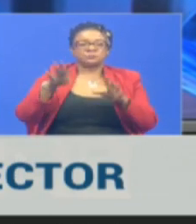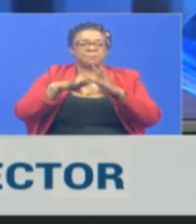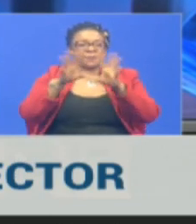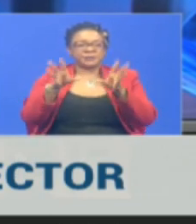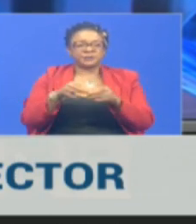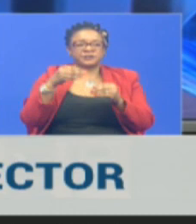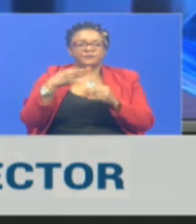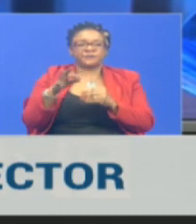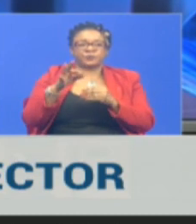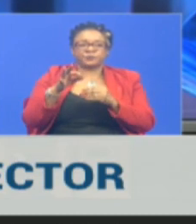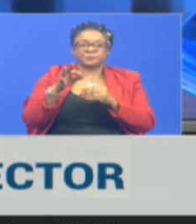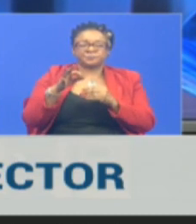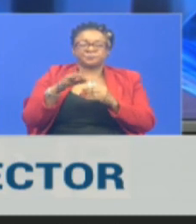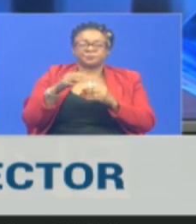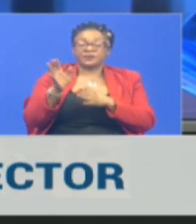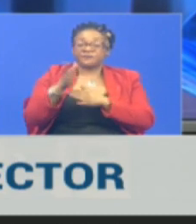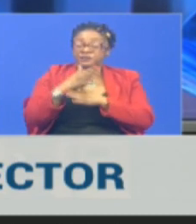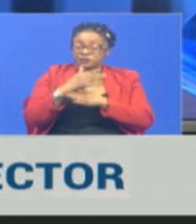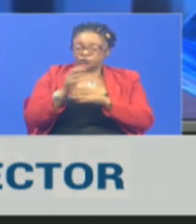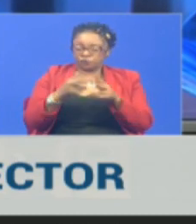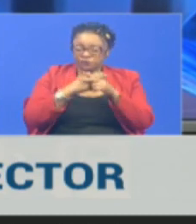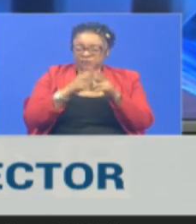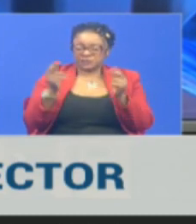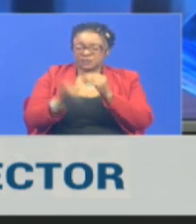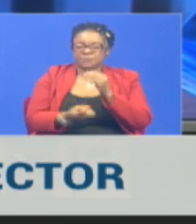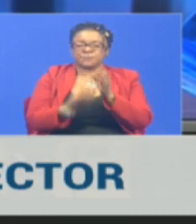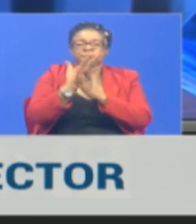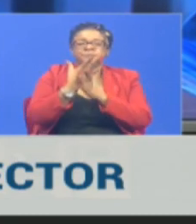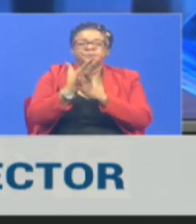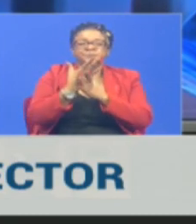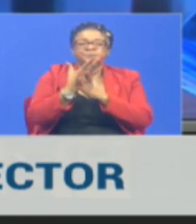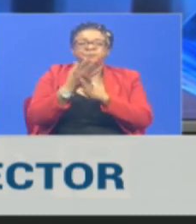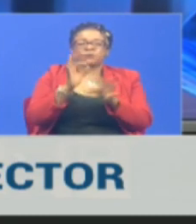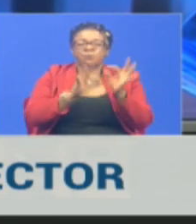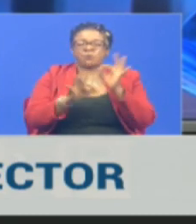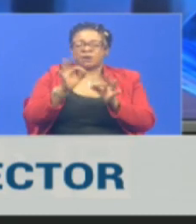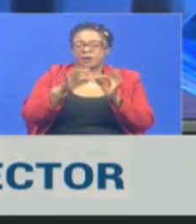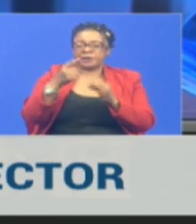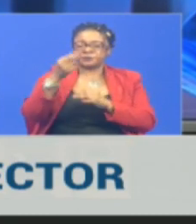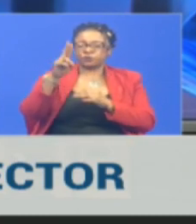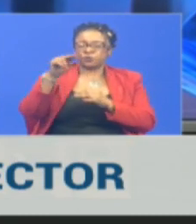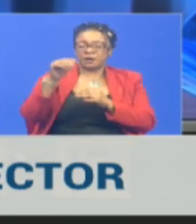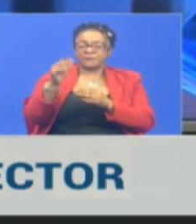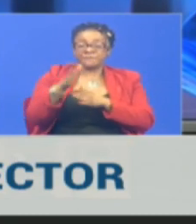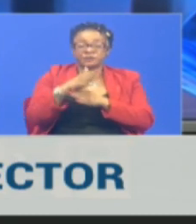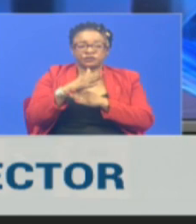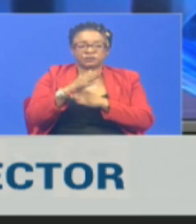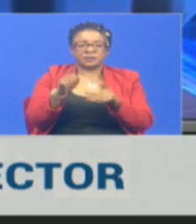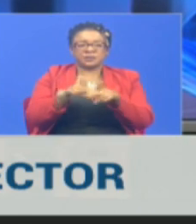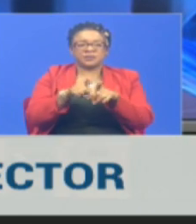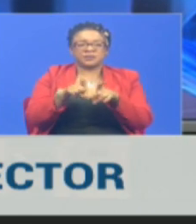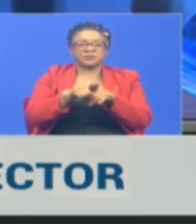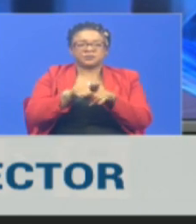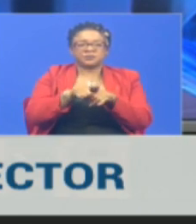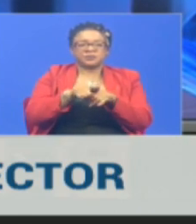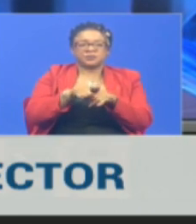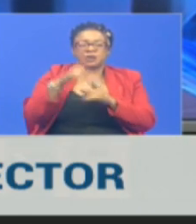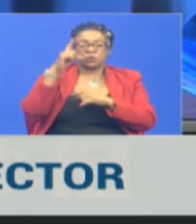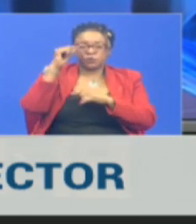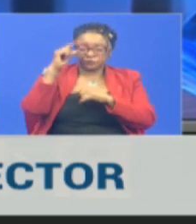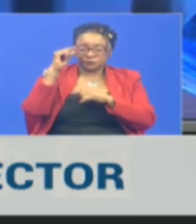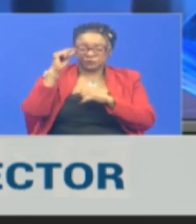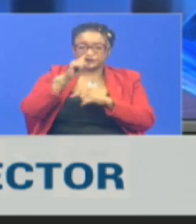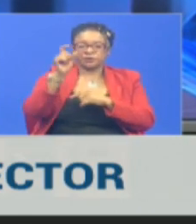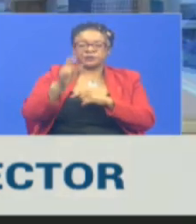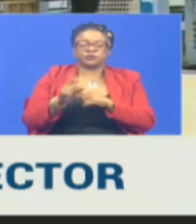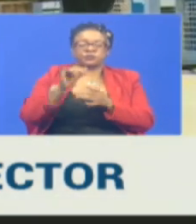State Department of Fisheries to jumpstart the setting up of an ultra-modern tuna fish factory at the Liwatoni fishing port in the coastal region. This follows a